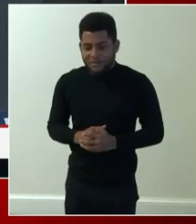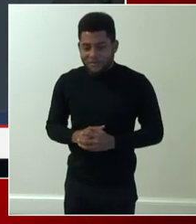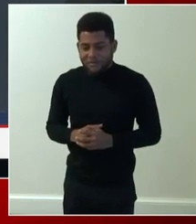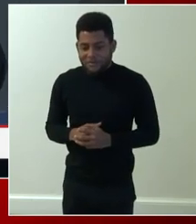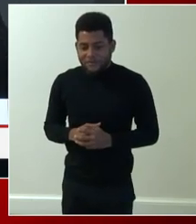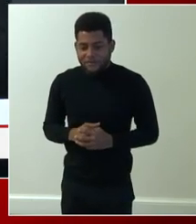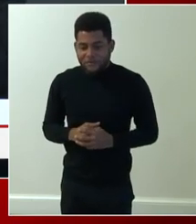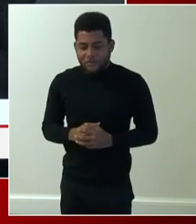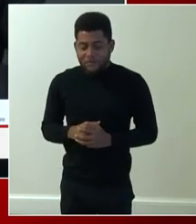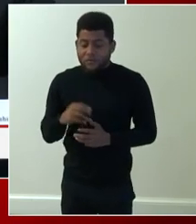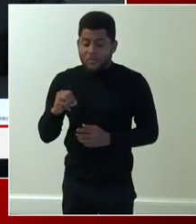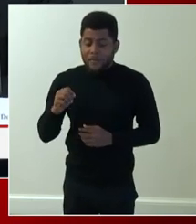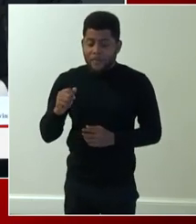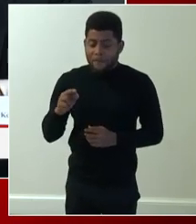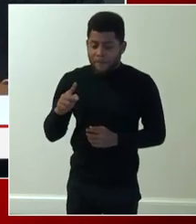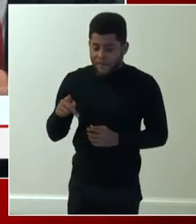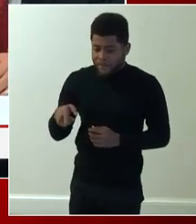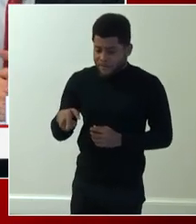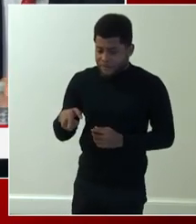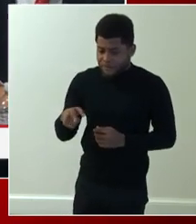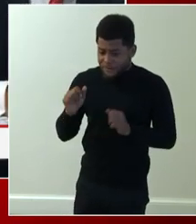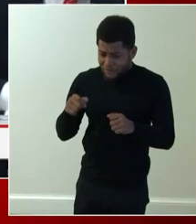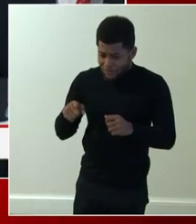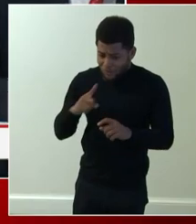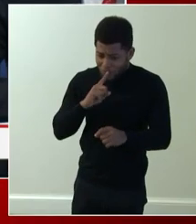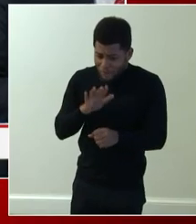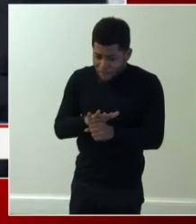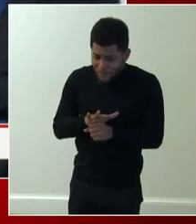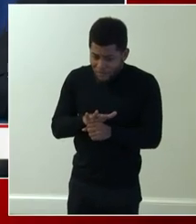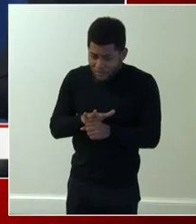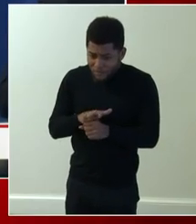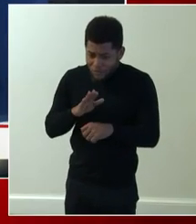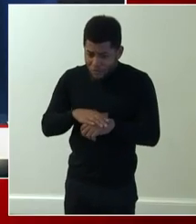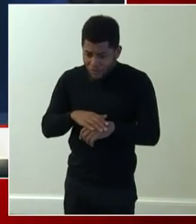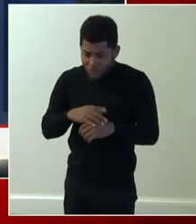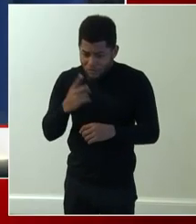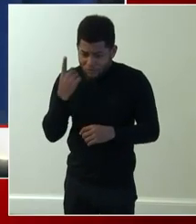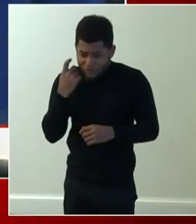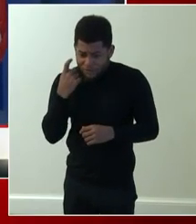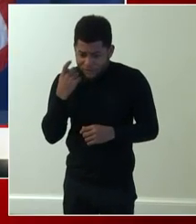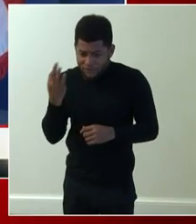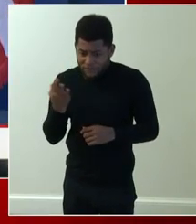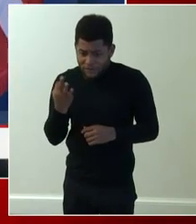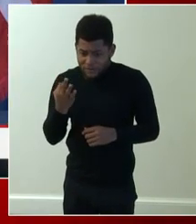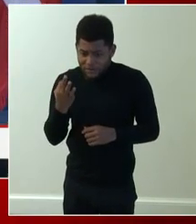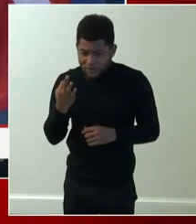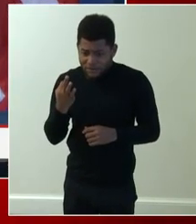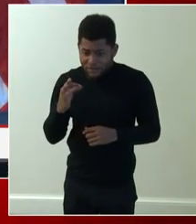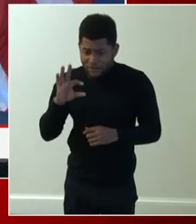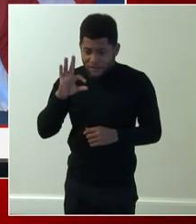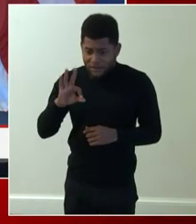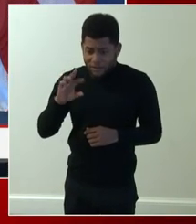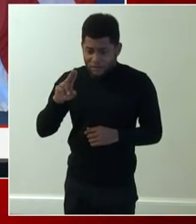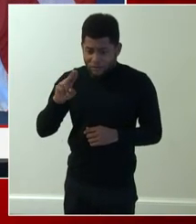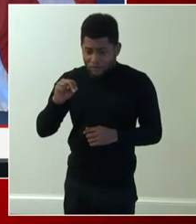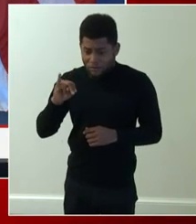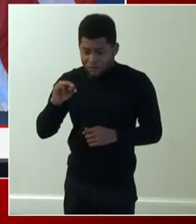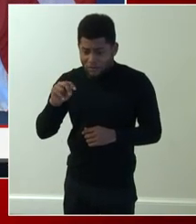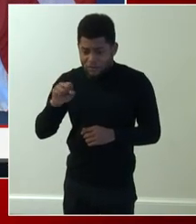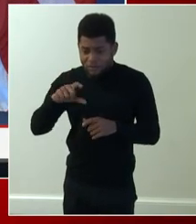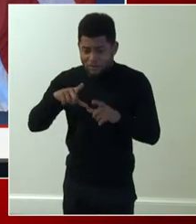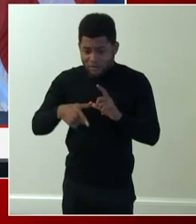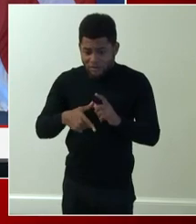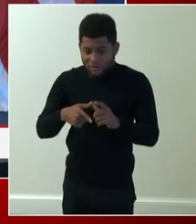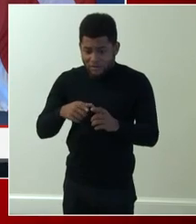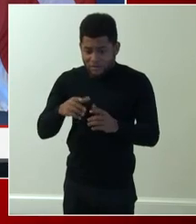stay with that, if you may, just follow up. So can you confirm that on Friday there were 9 transport units that were out of service due to lack of staff